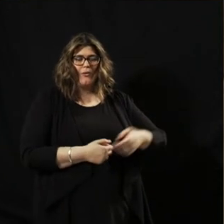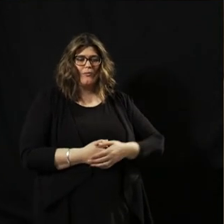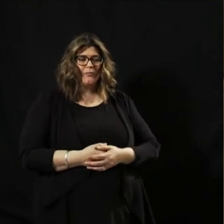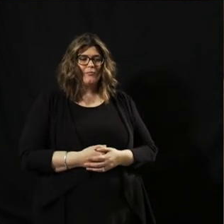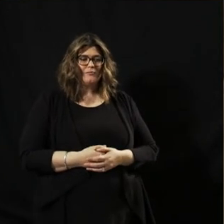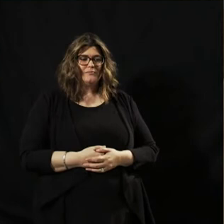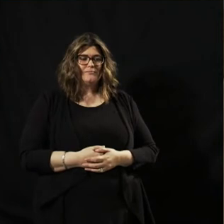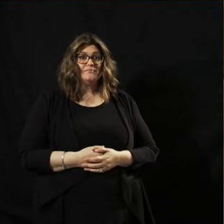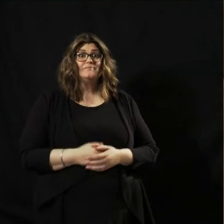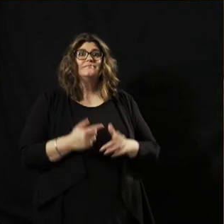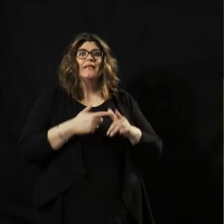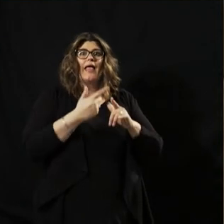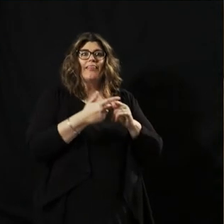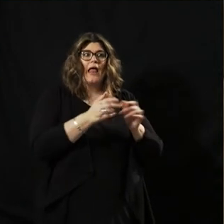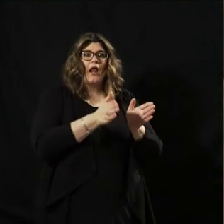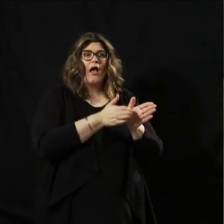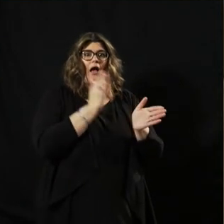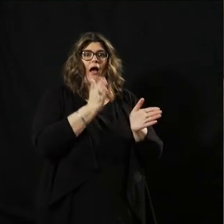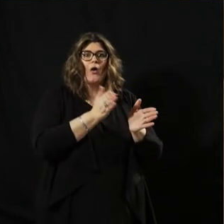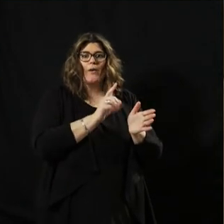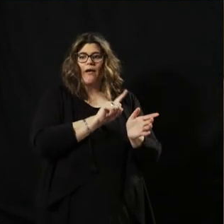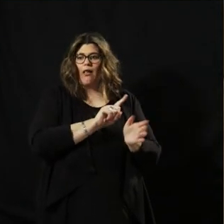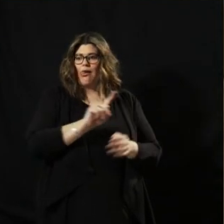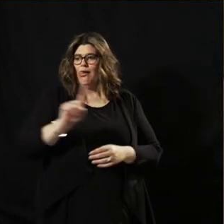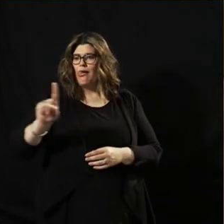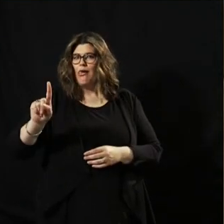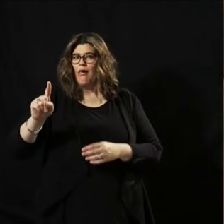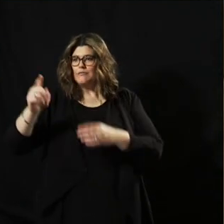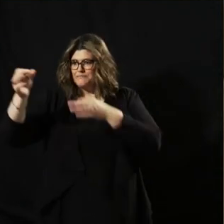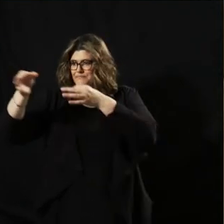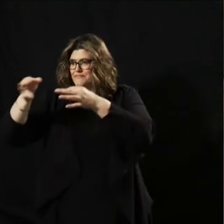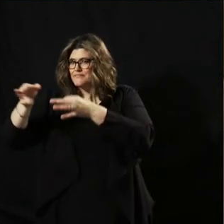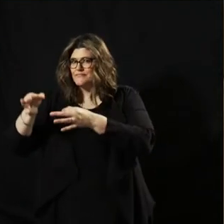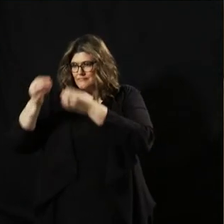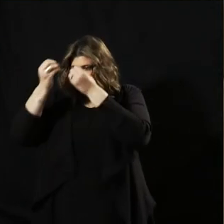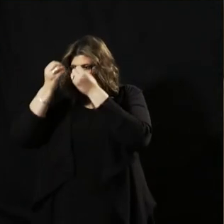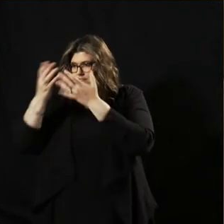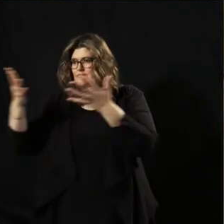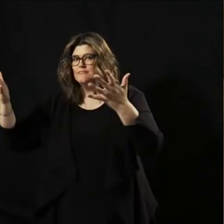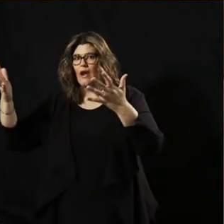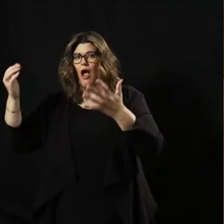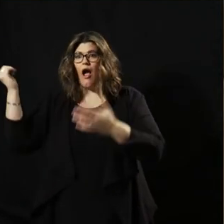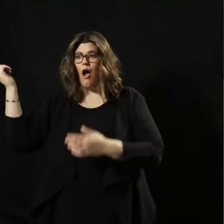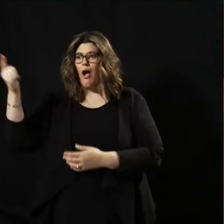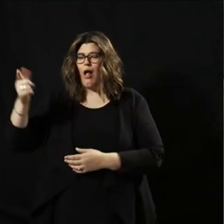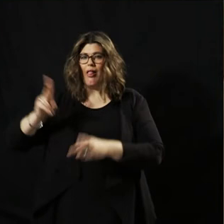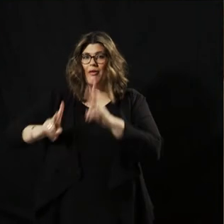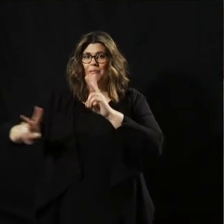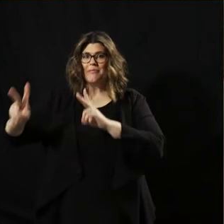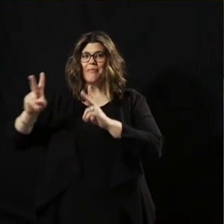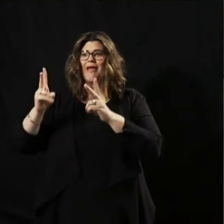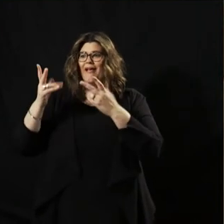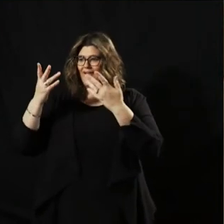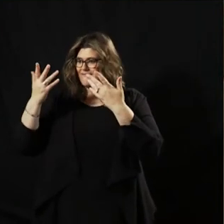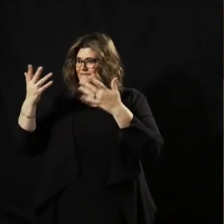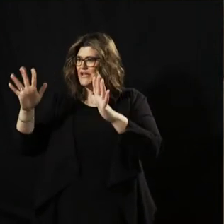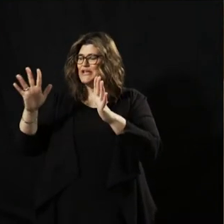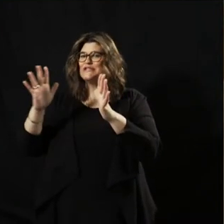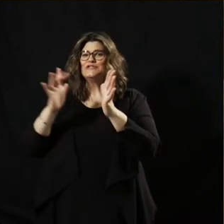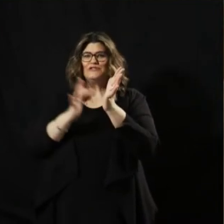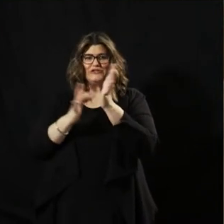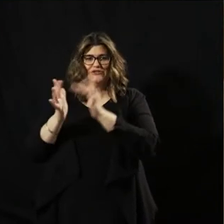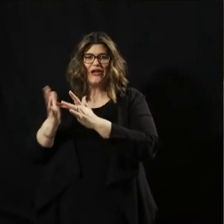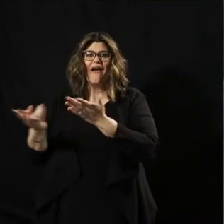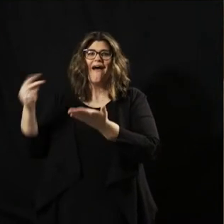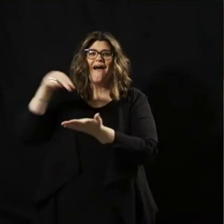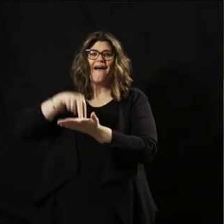Then go quickly and tell his disciples, he has been raised from the